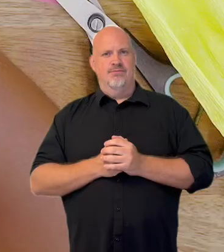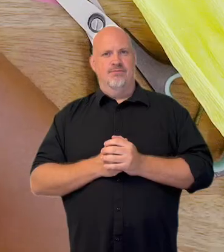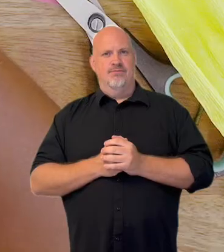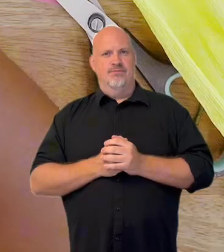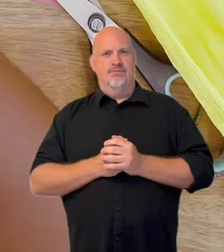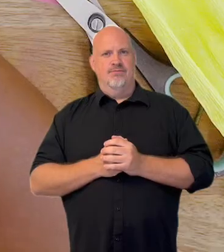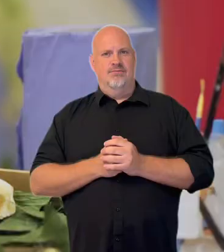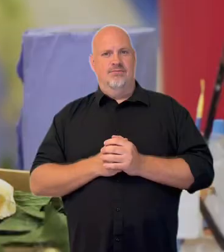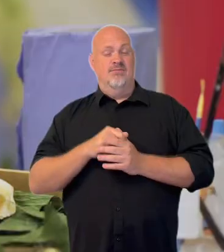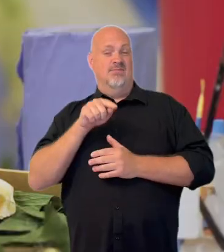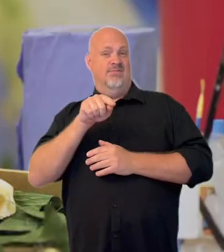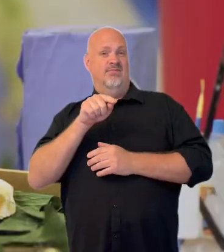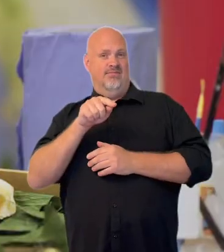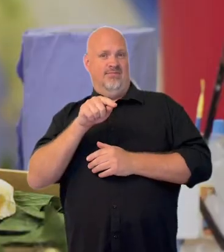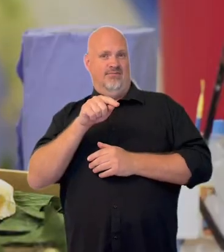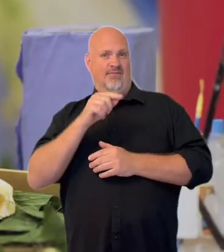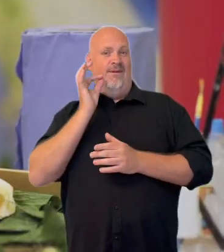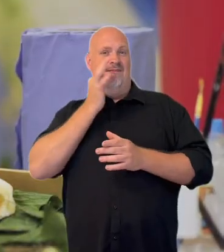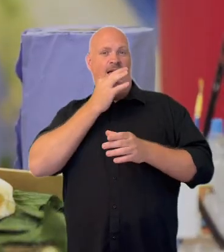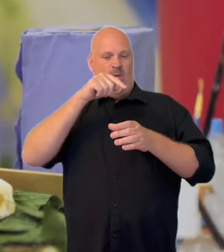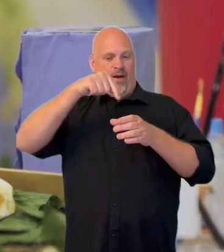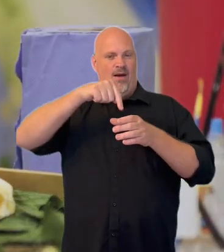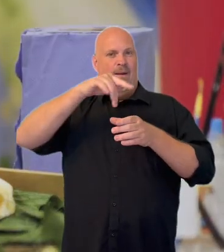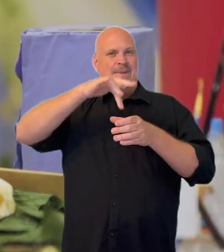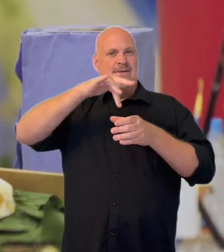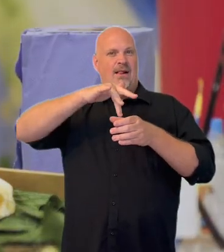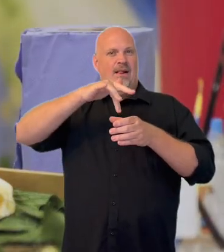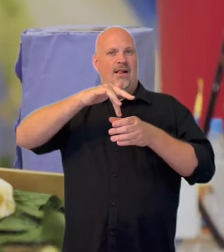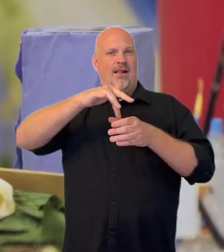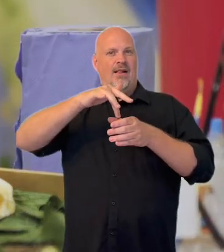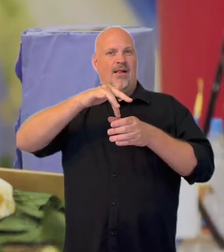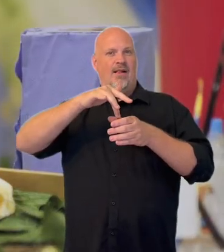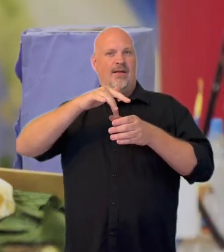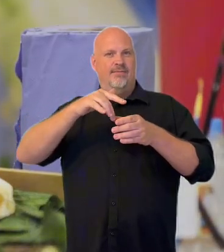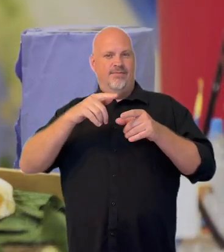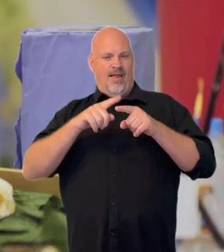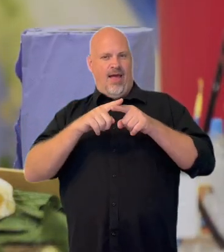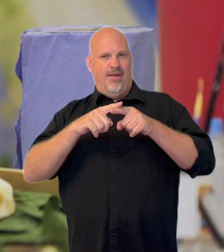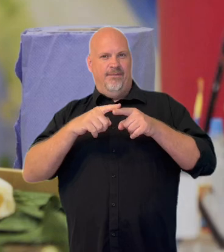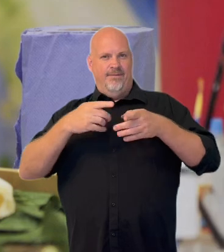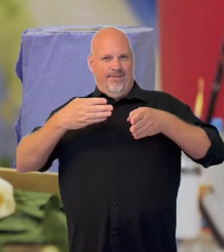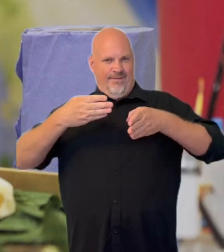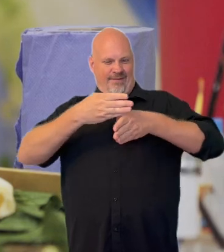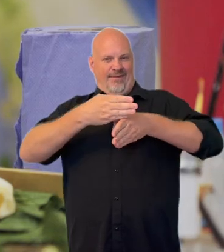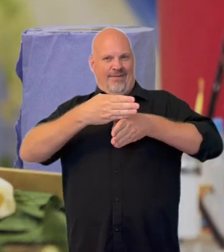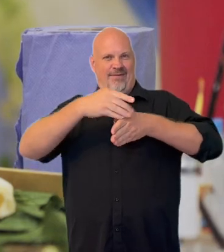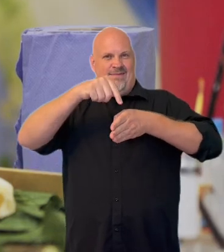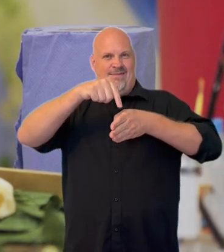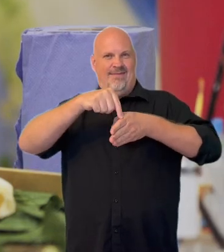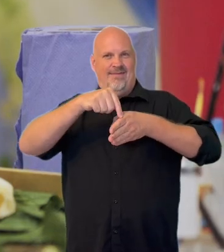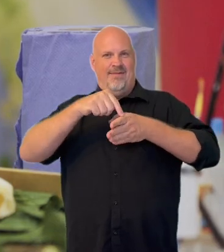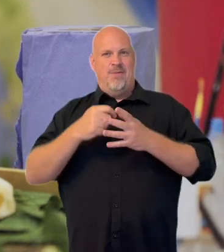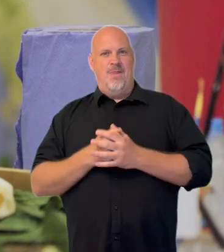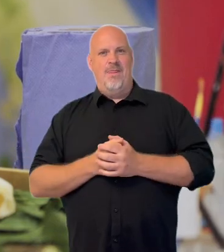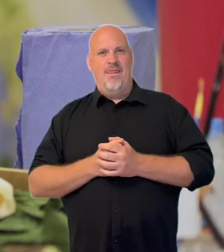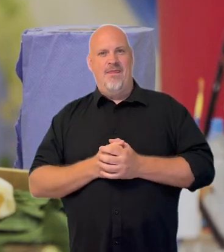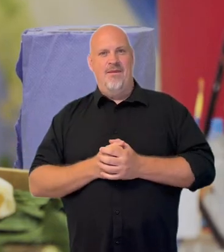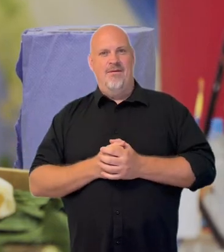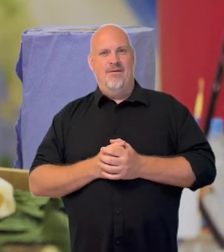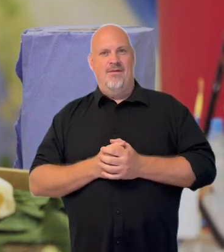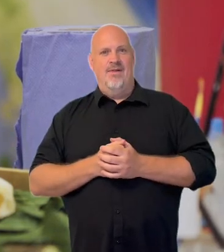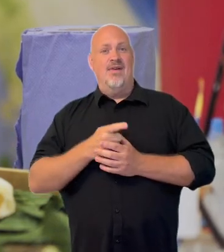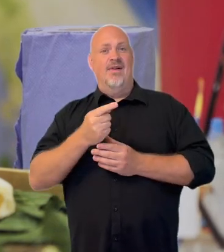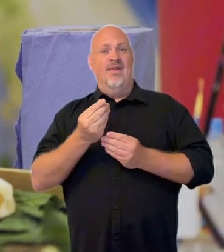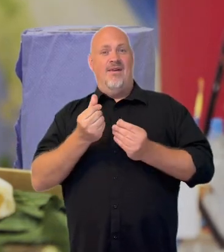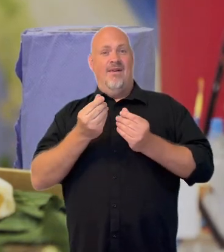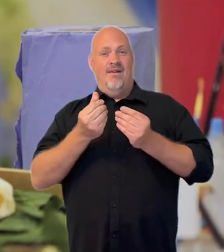This will be used inside the middle of the flower as a little cross section. And if your fingers start getting a little bit dry, just